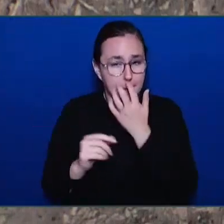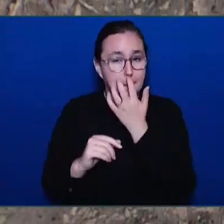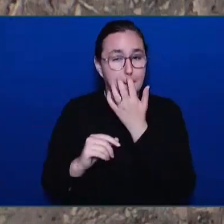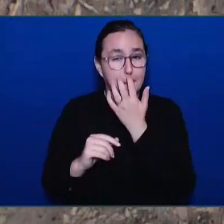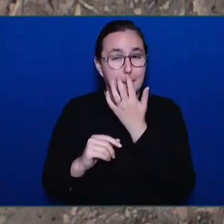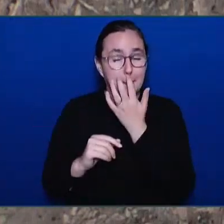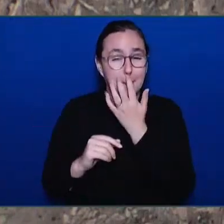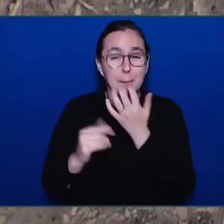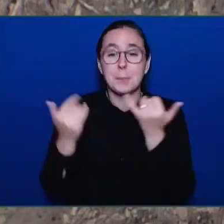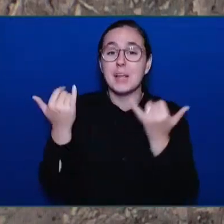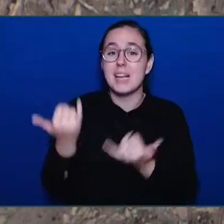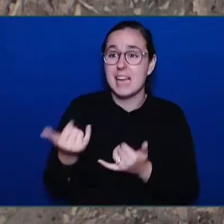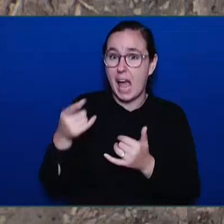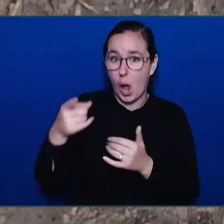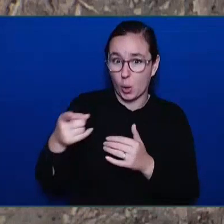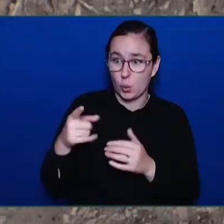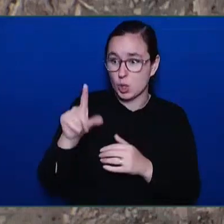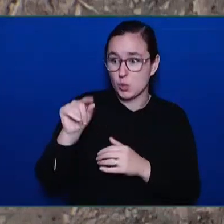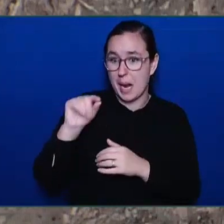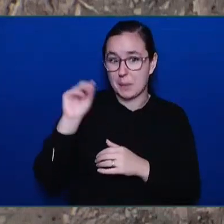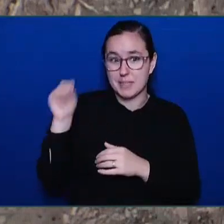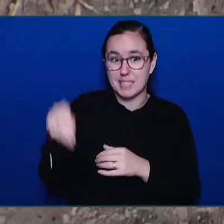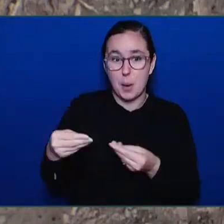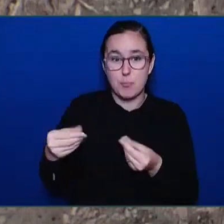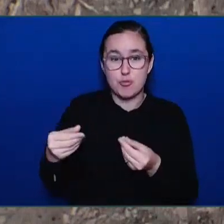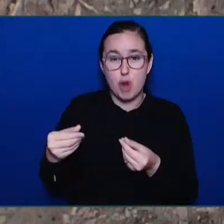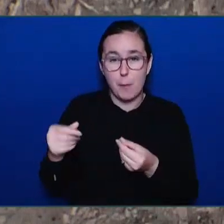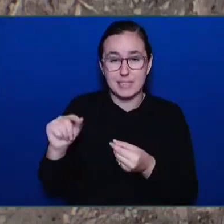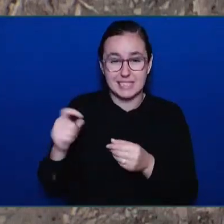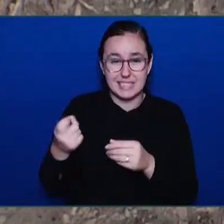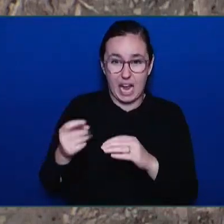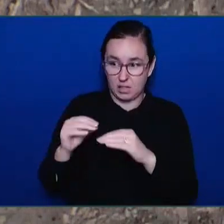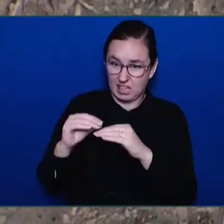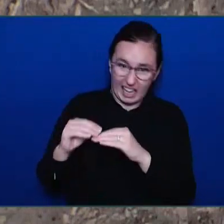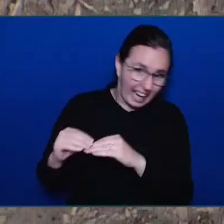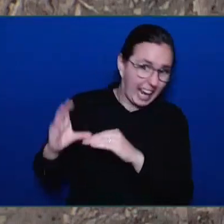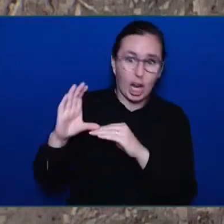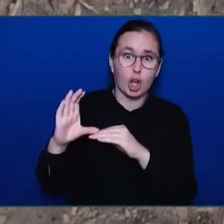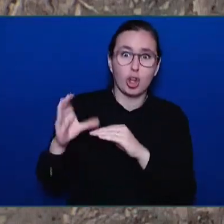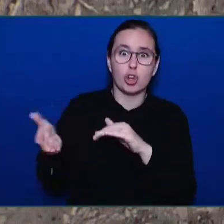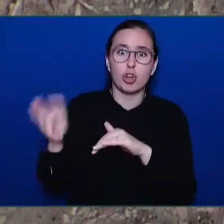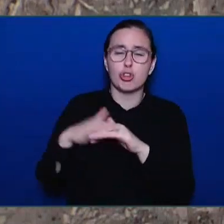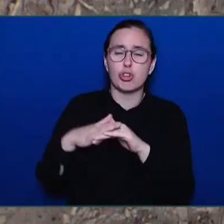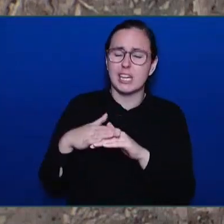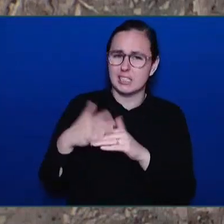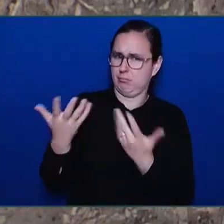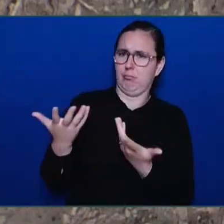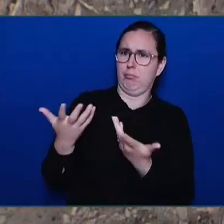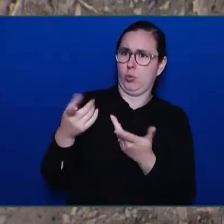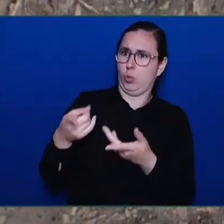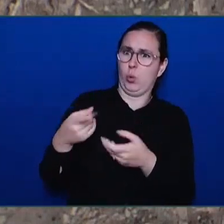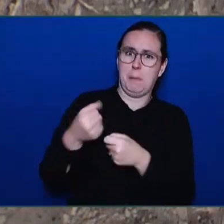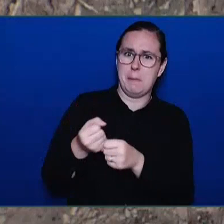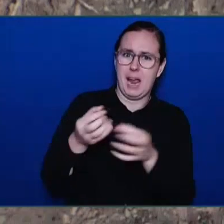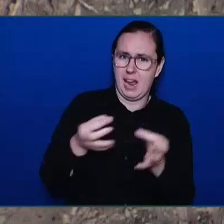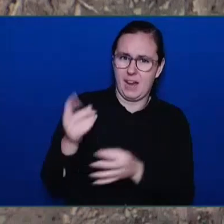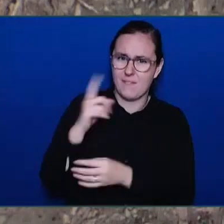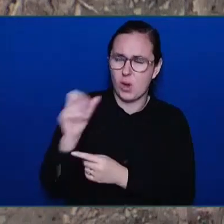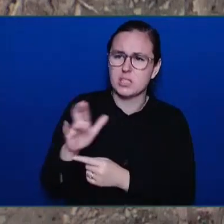to making a decision for the residents of Surrey. So my question is a straightforward one. will the person